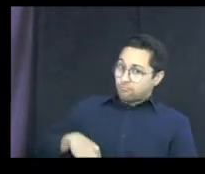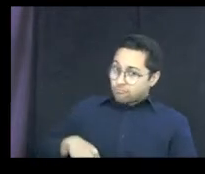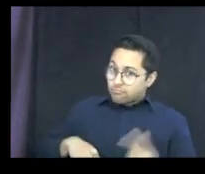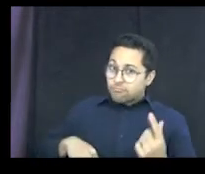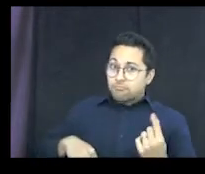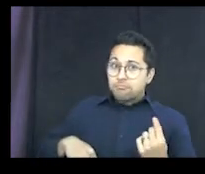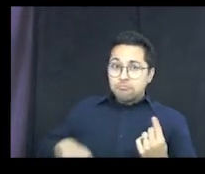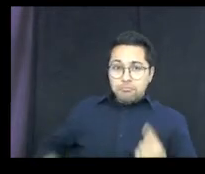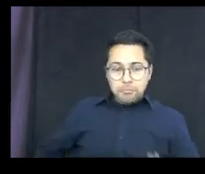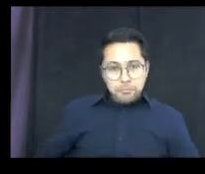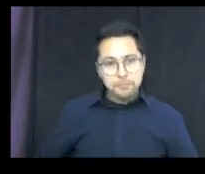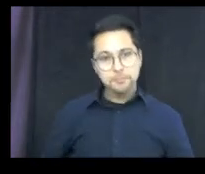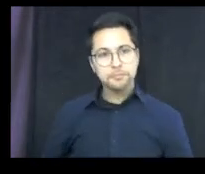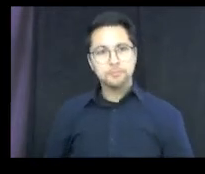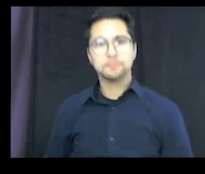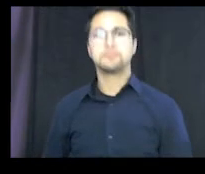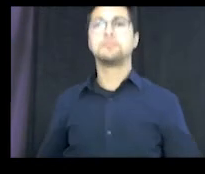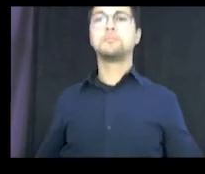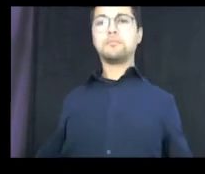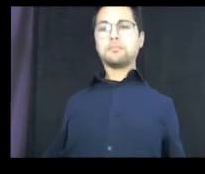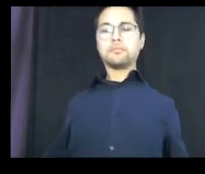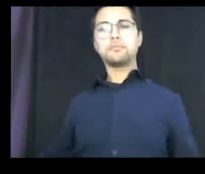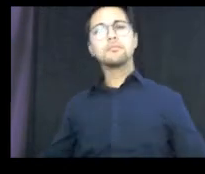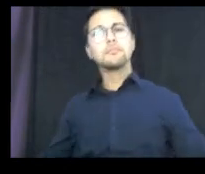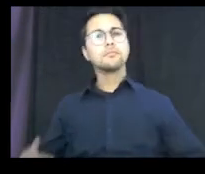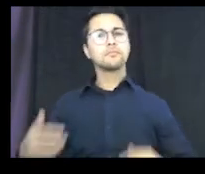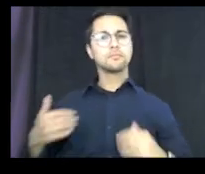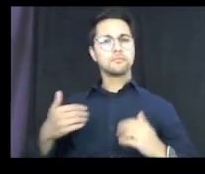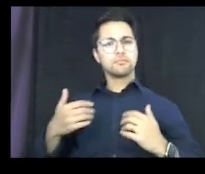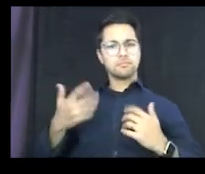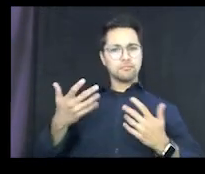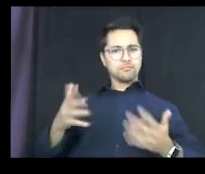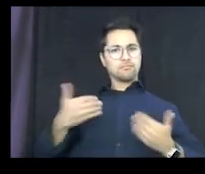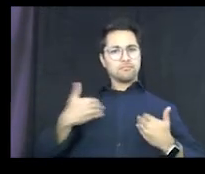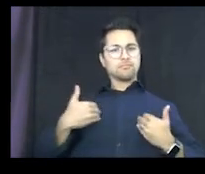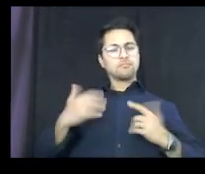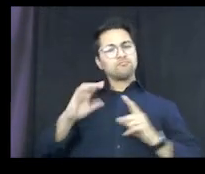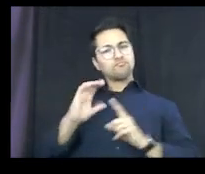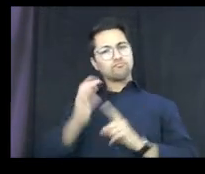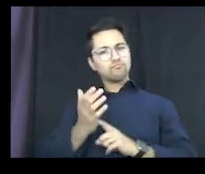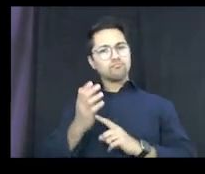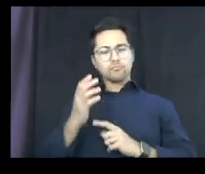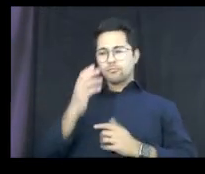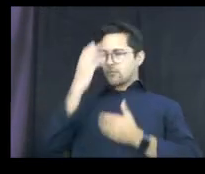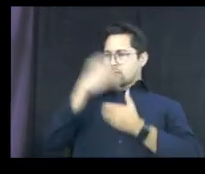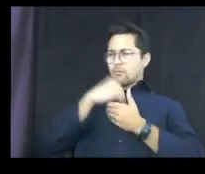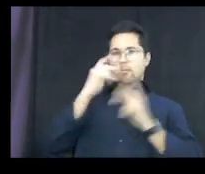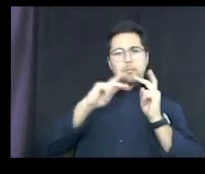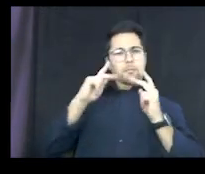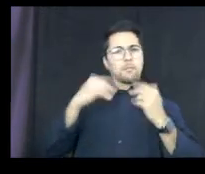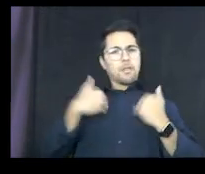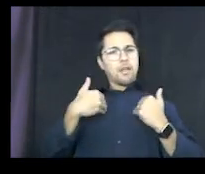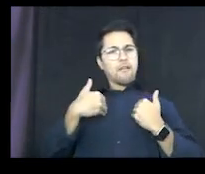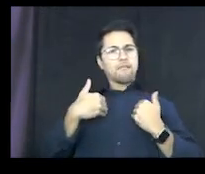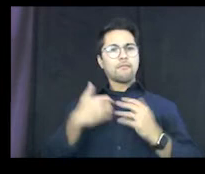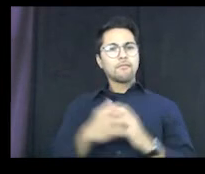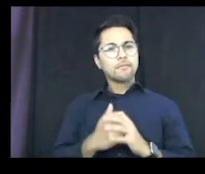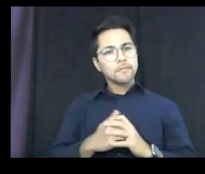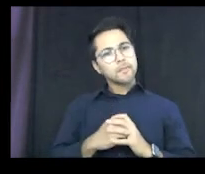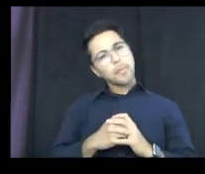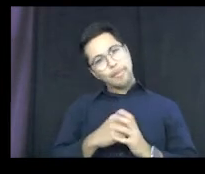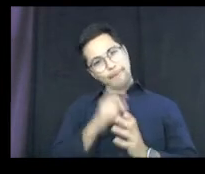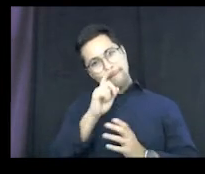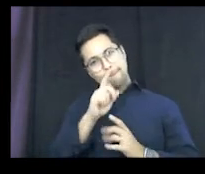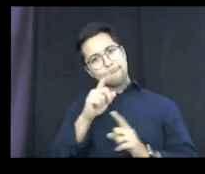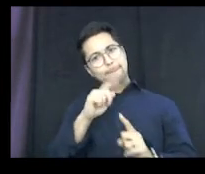is that there's a culture that autistic people have, and it's